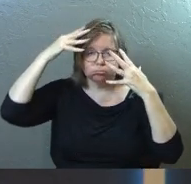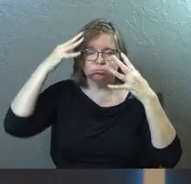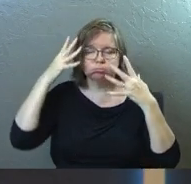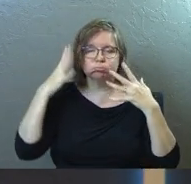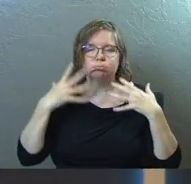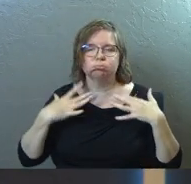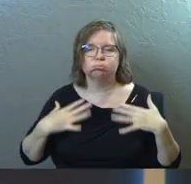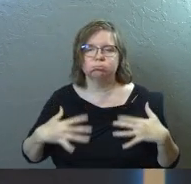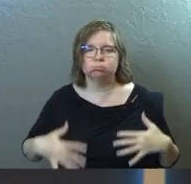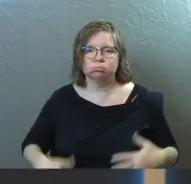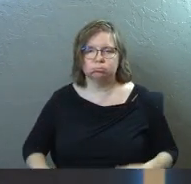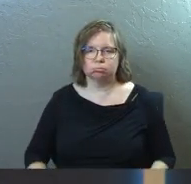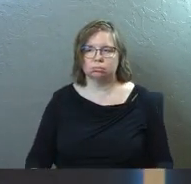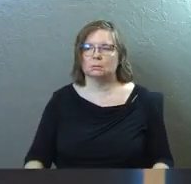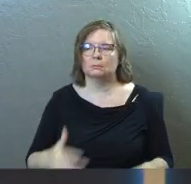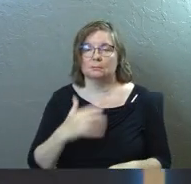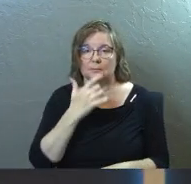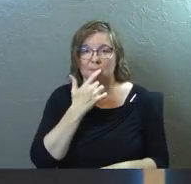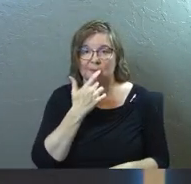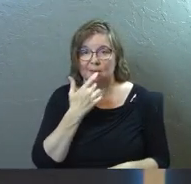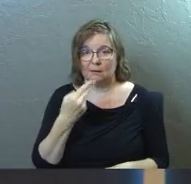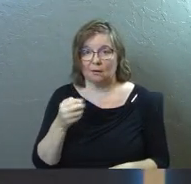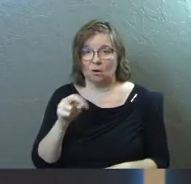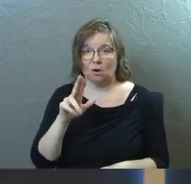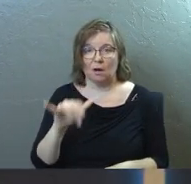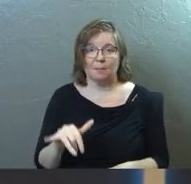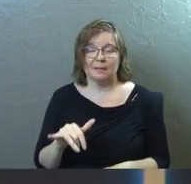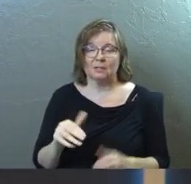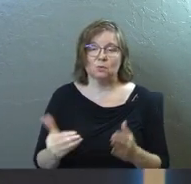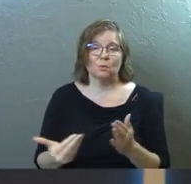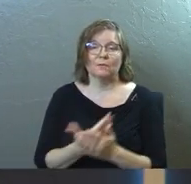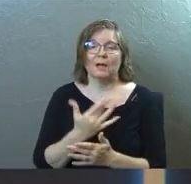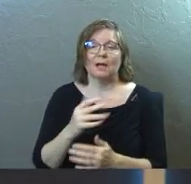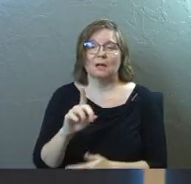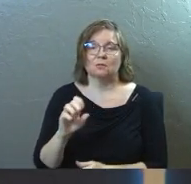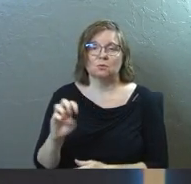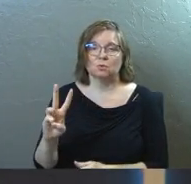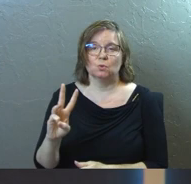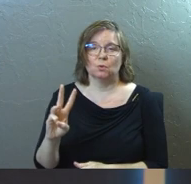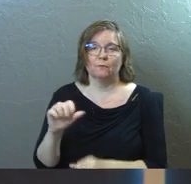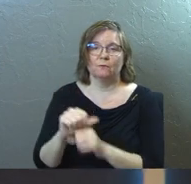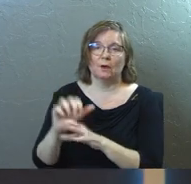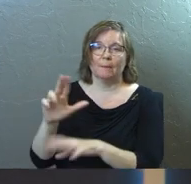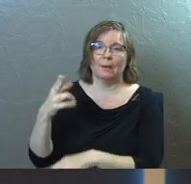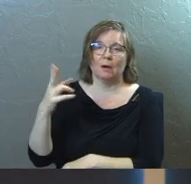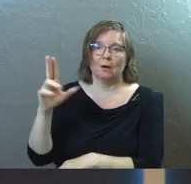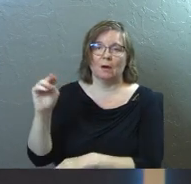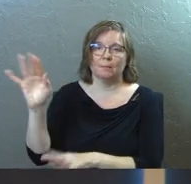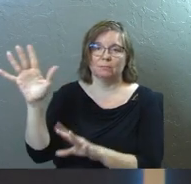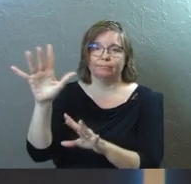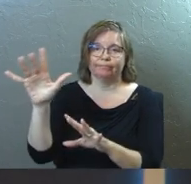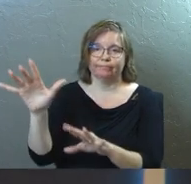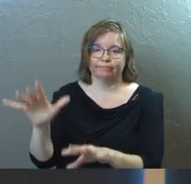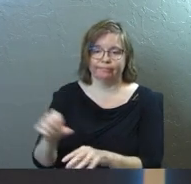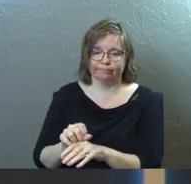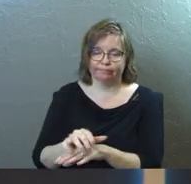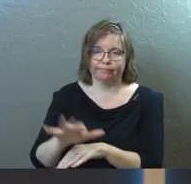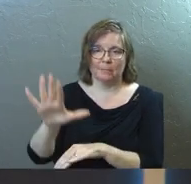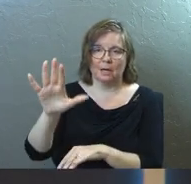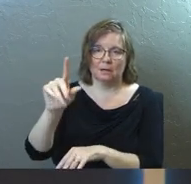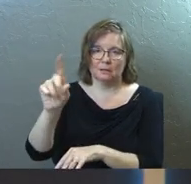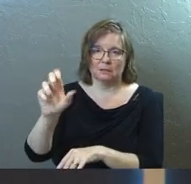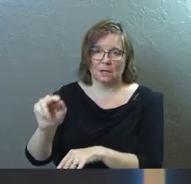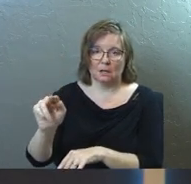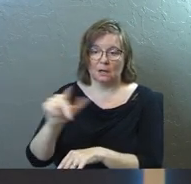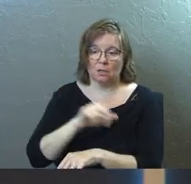beard and onto the border of his robe. Harmony is as refreshing as the dew from Mount Hermon that falls in the mountains of Zion. And